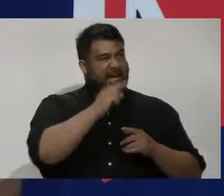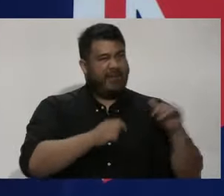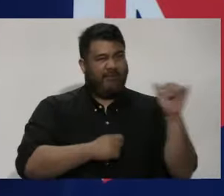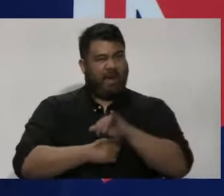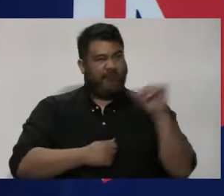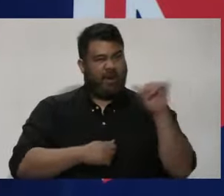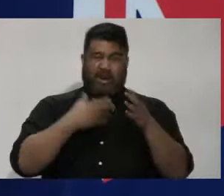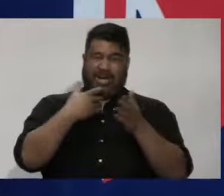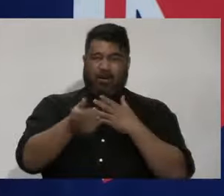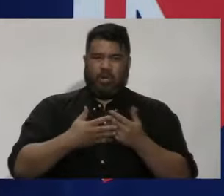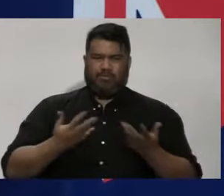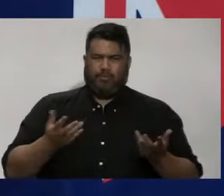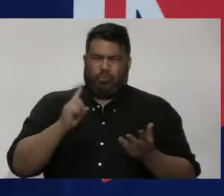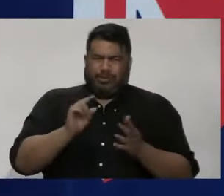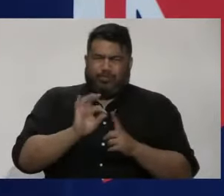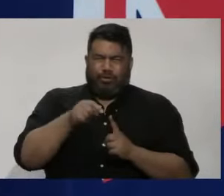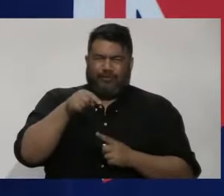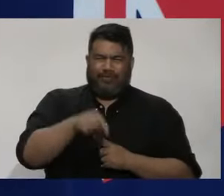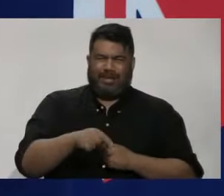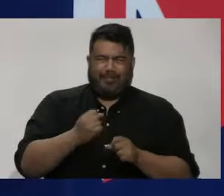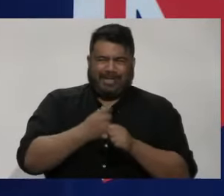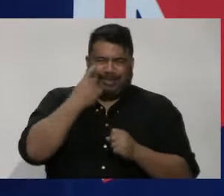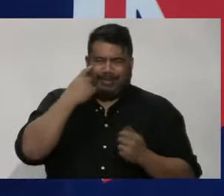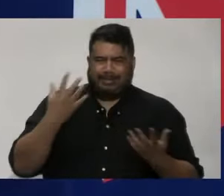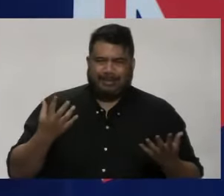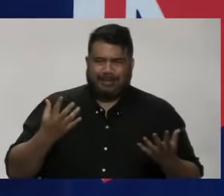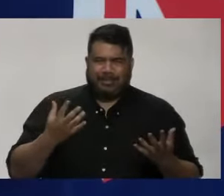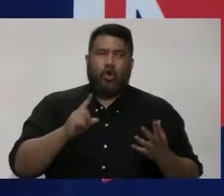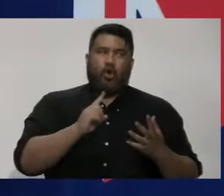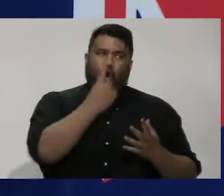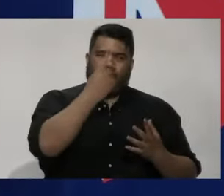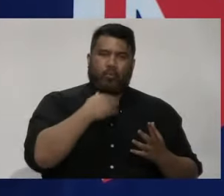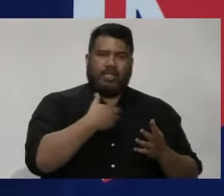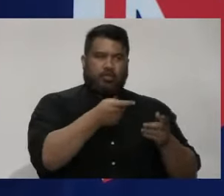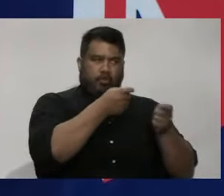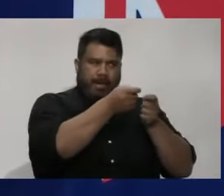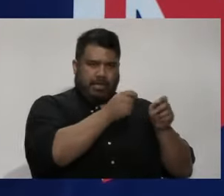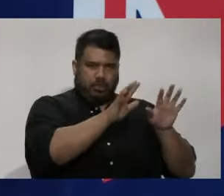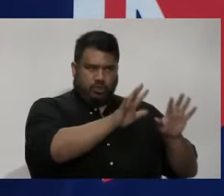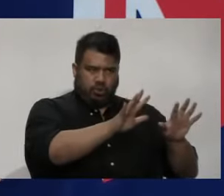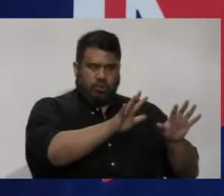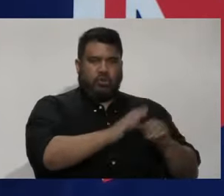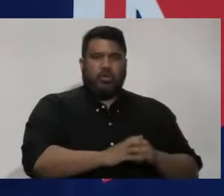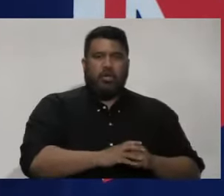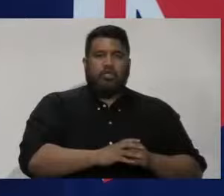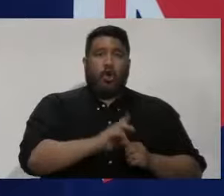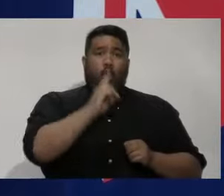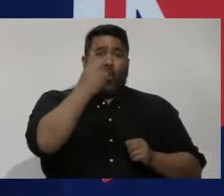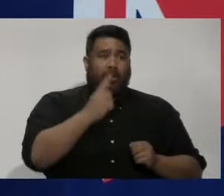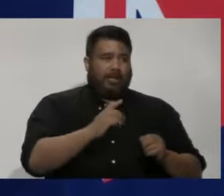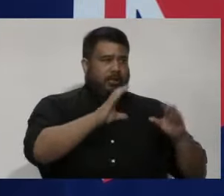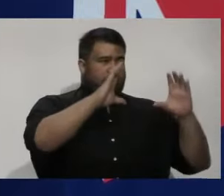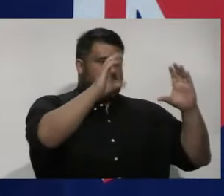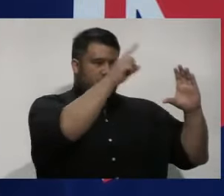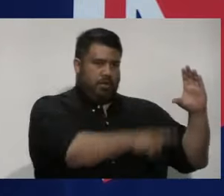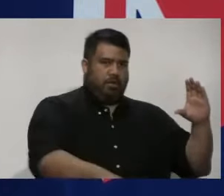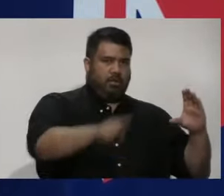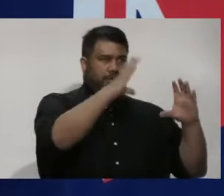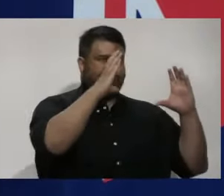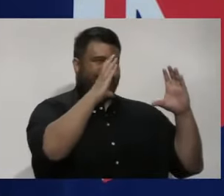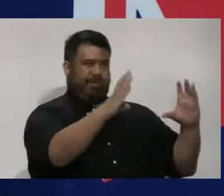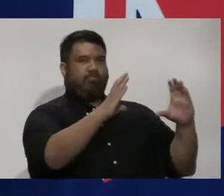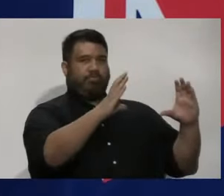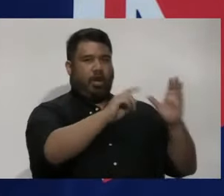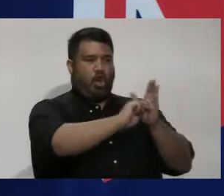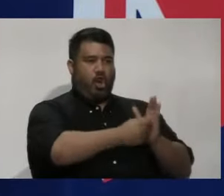gatherings, because we do still want to manage that risk in Auckland. Having a regional boundary around Auckland where the police check every single